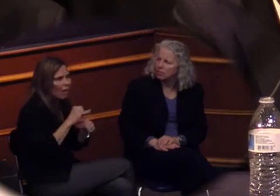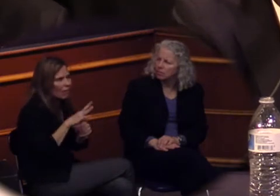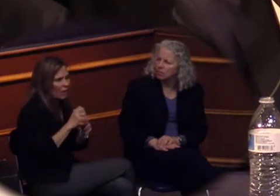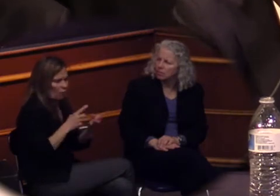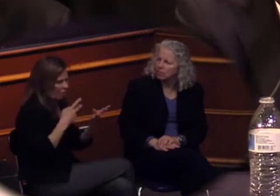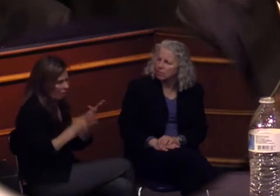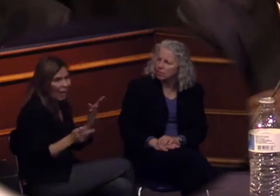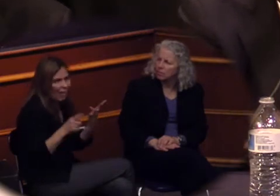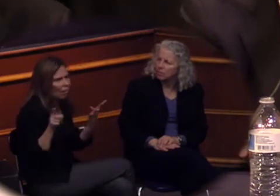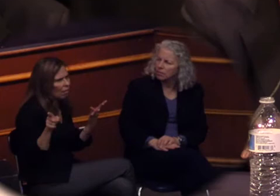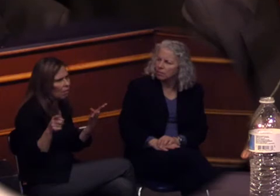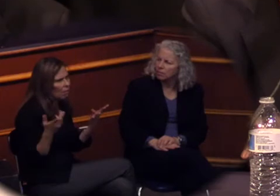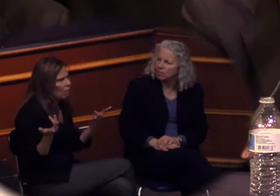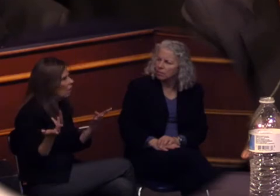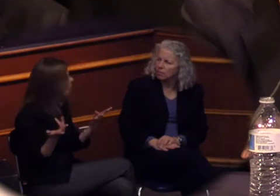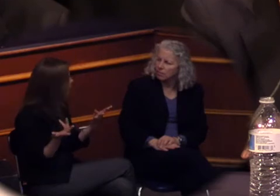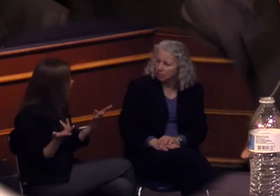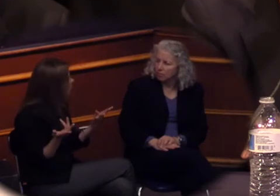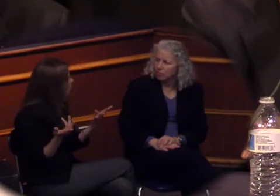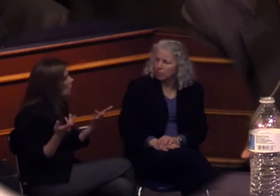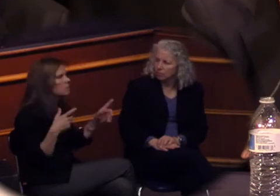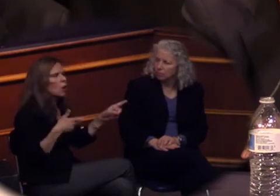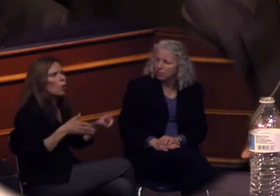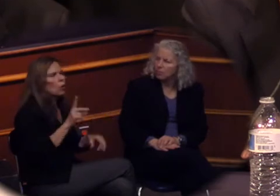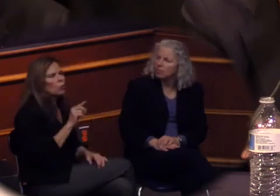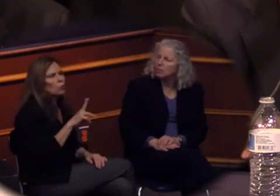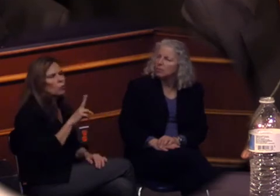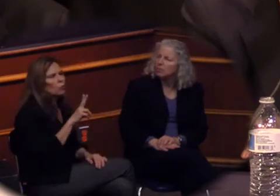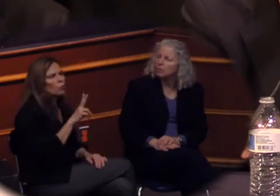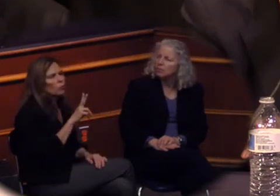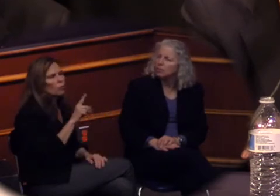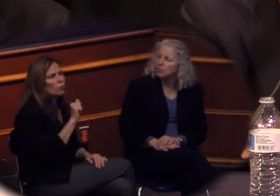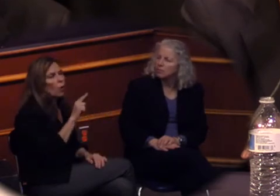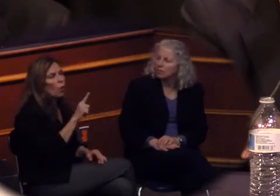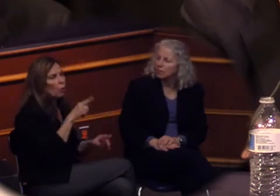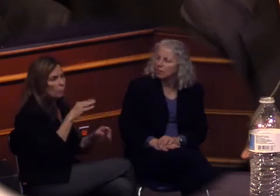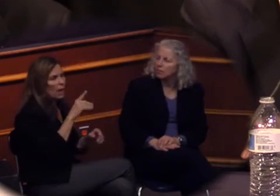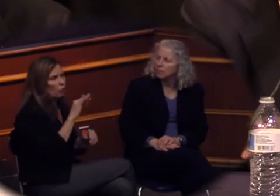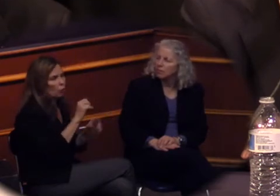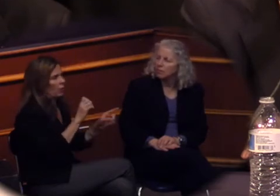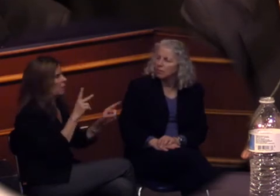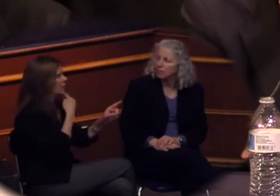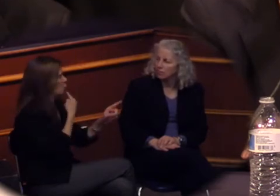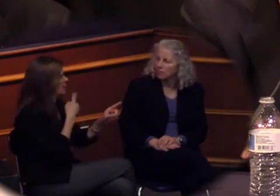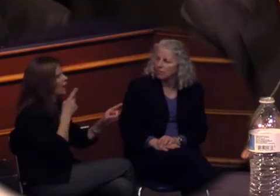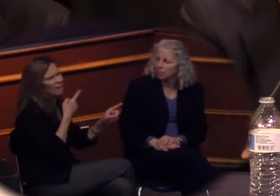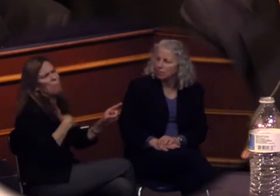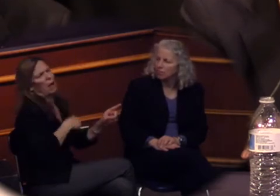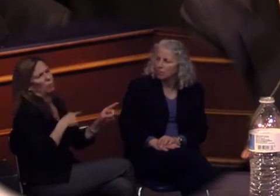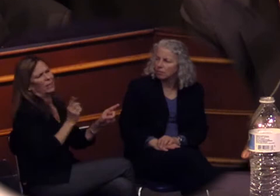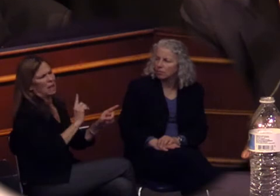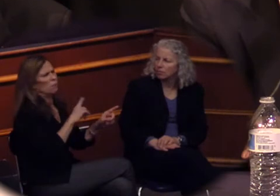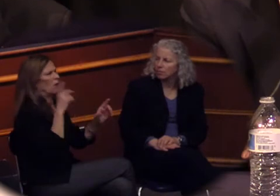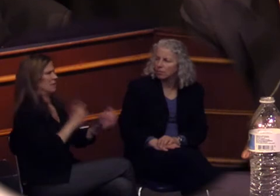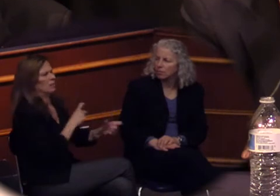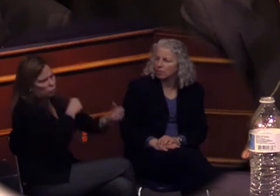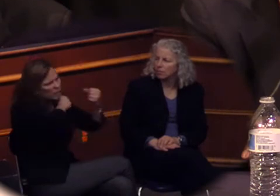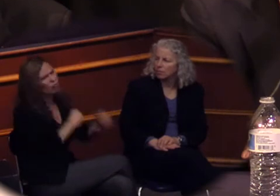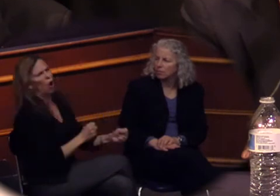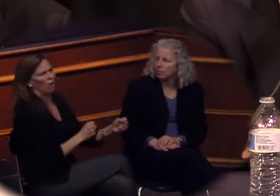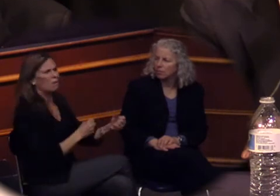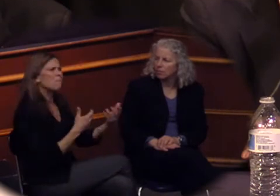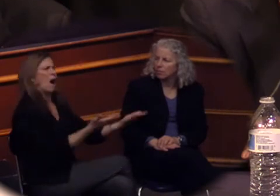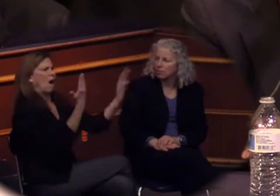What we've got to do is something Deval Patrick used to say all the time. Democrats need to grow a backbone and tell the truth